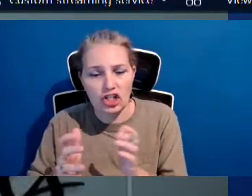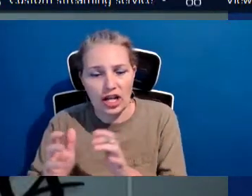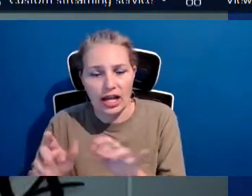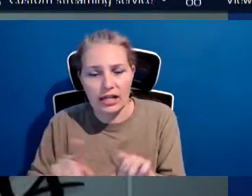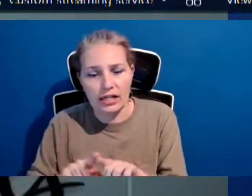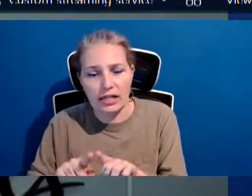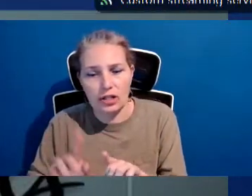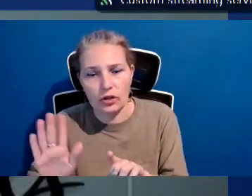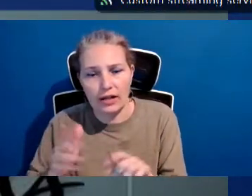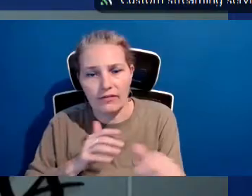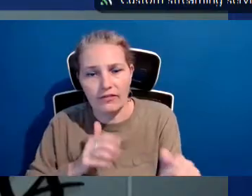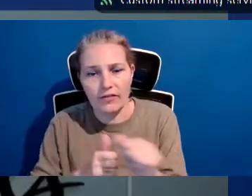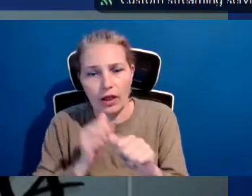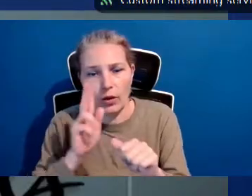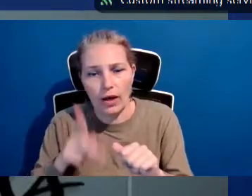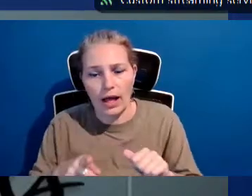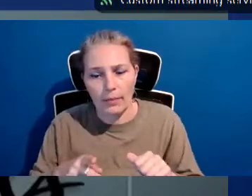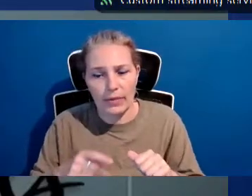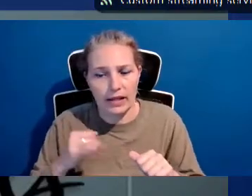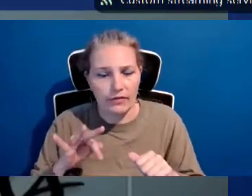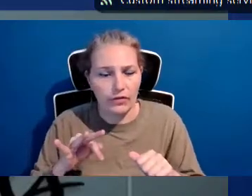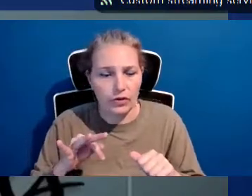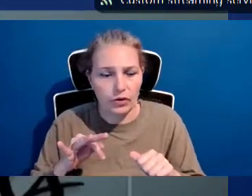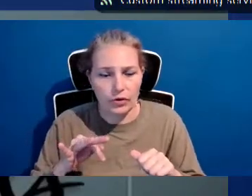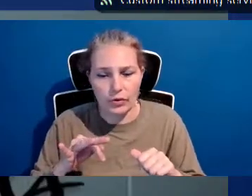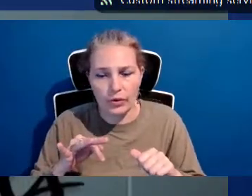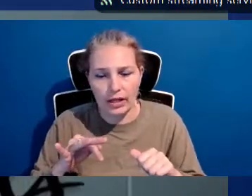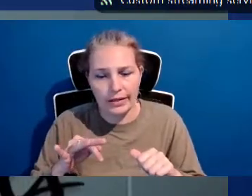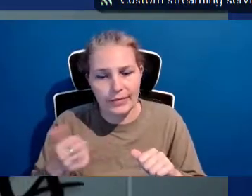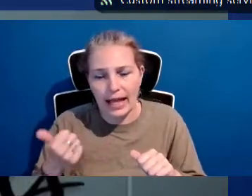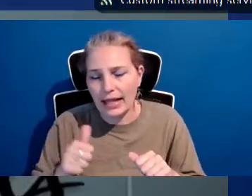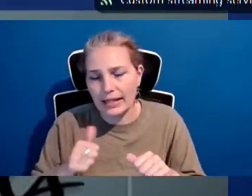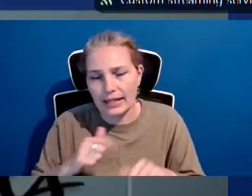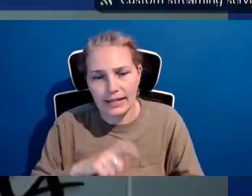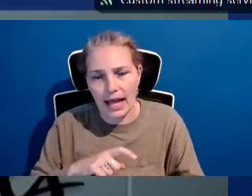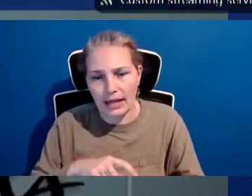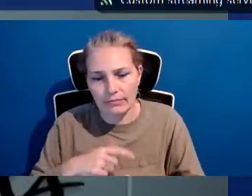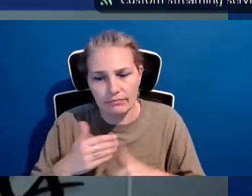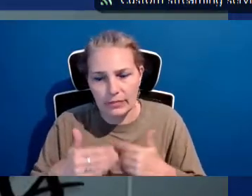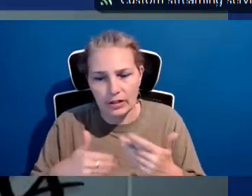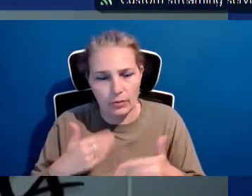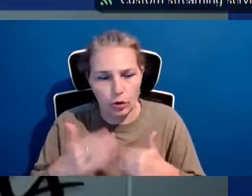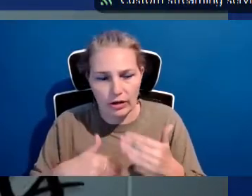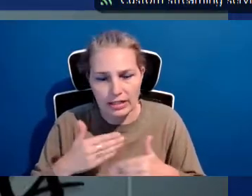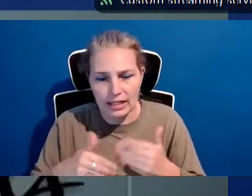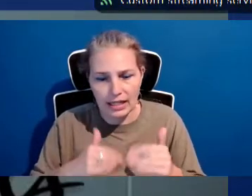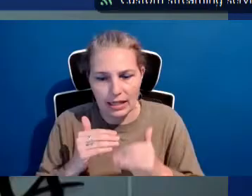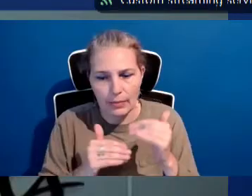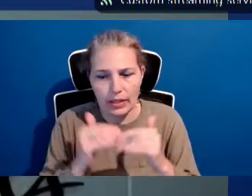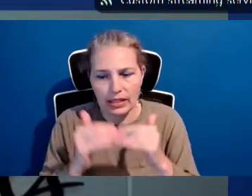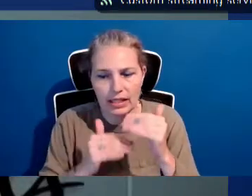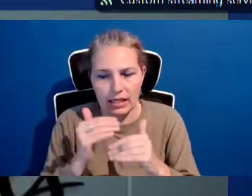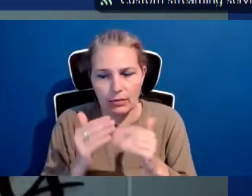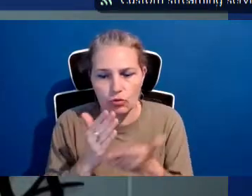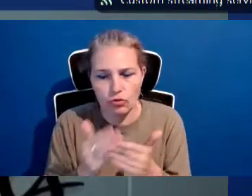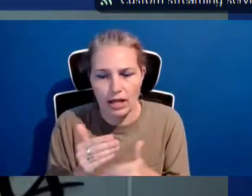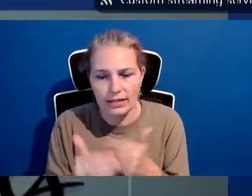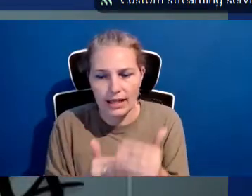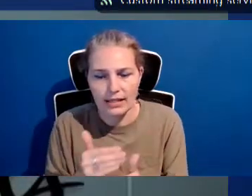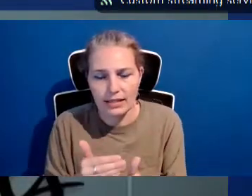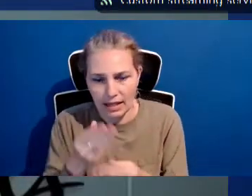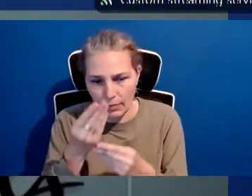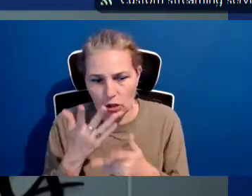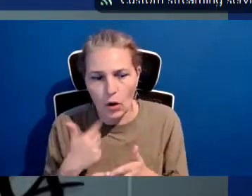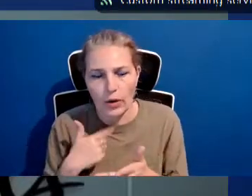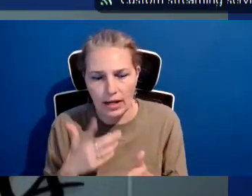always follow up with me too. If you're progressed into the building or at any stage in the process, you could reach out to me and I can clarify where that project is in the process.